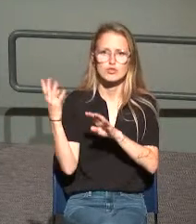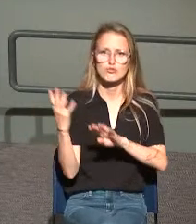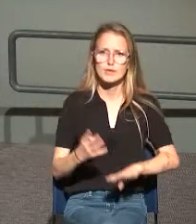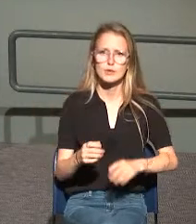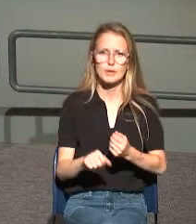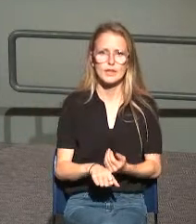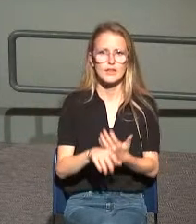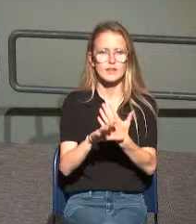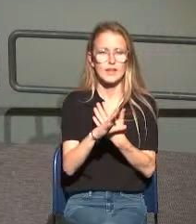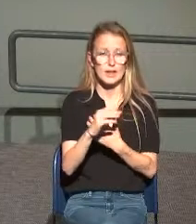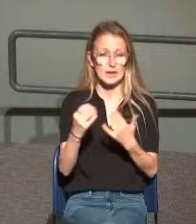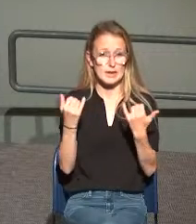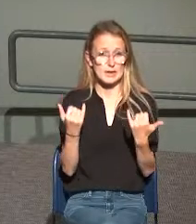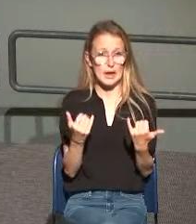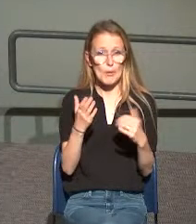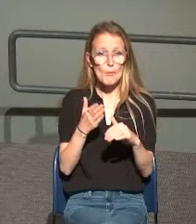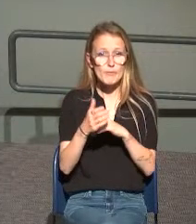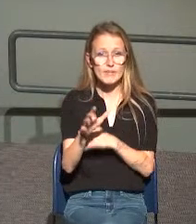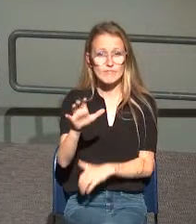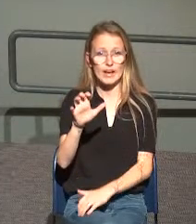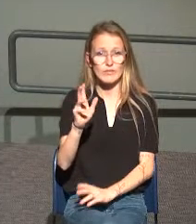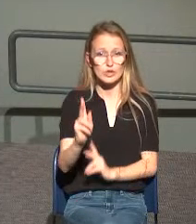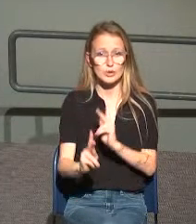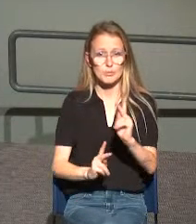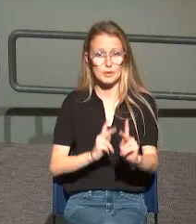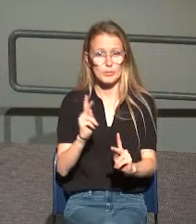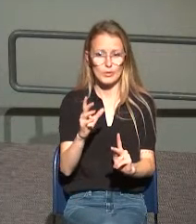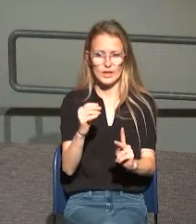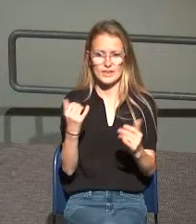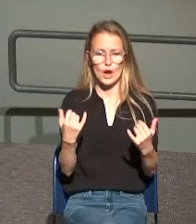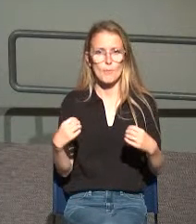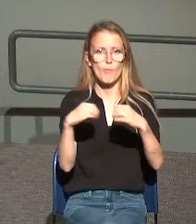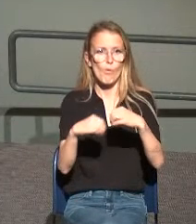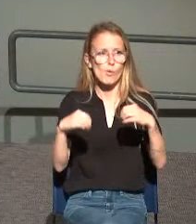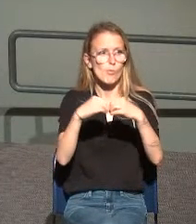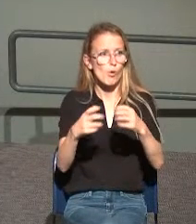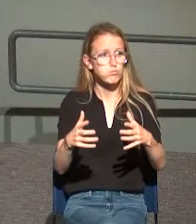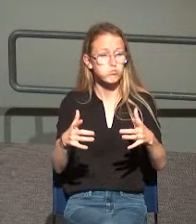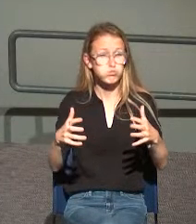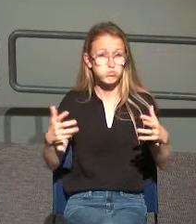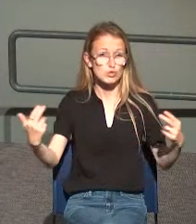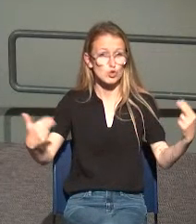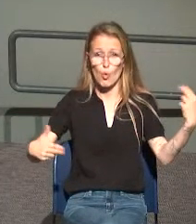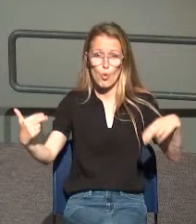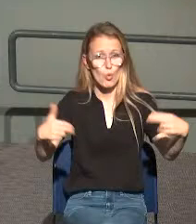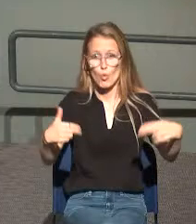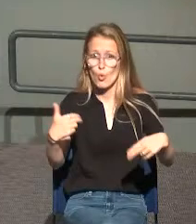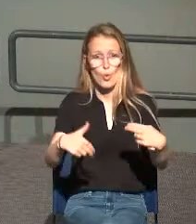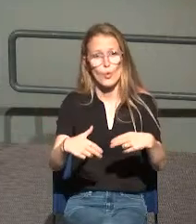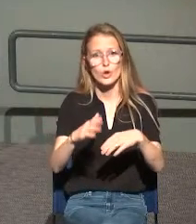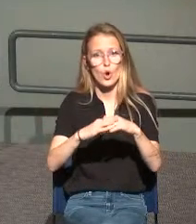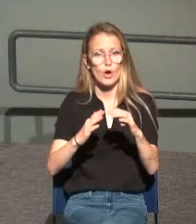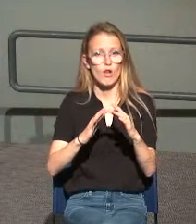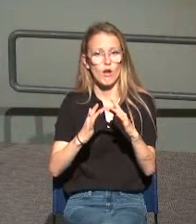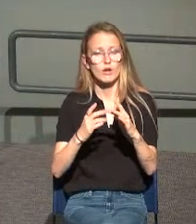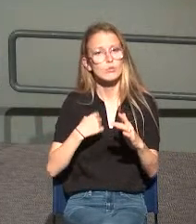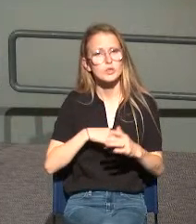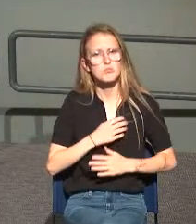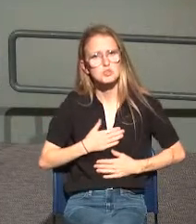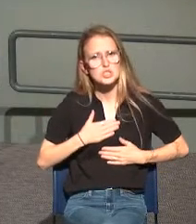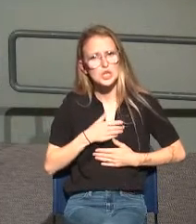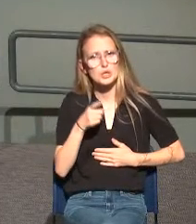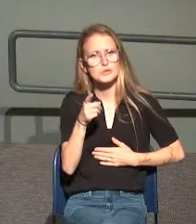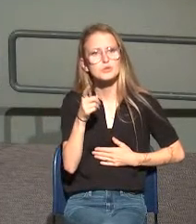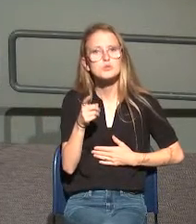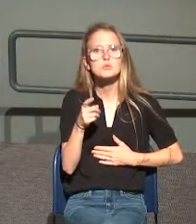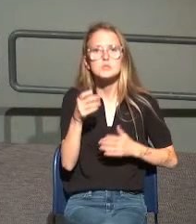last count, there's over 500 of you, and the number's growing, joining us online. We appreciate you spending your evening with